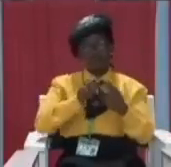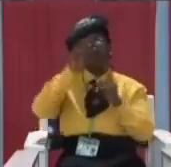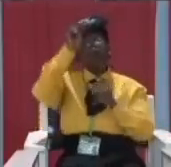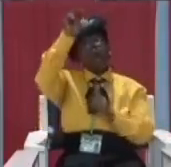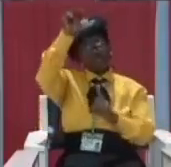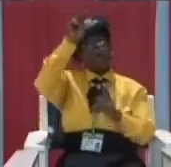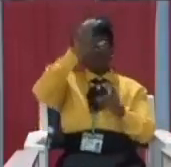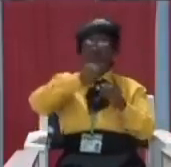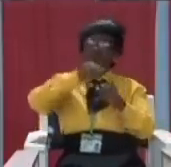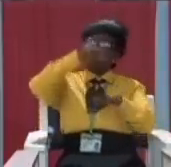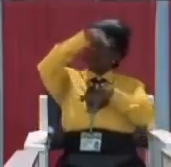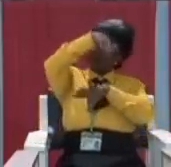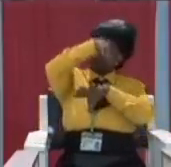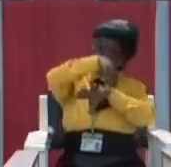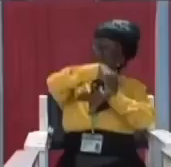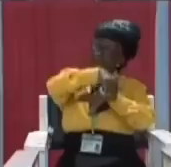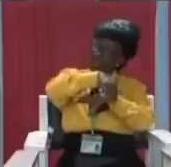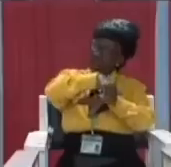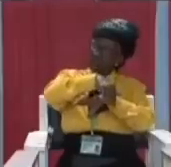tonight